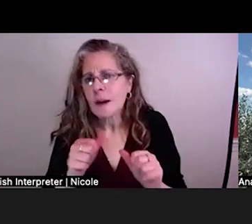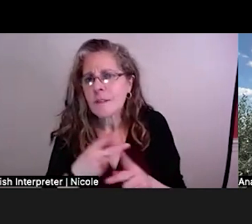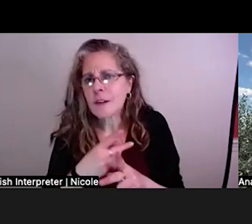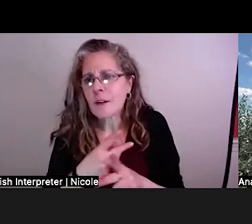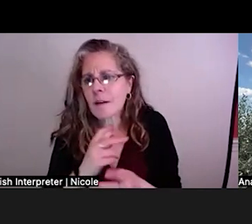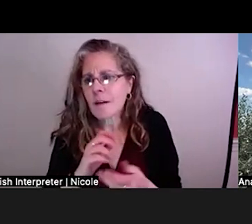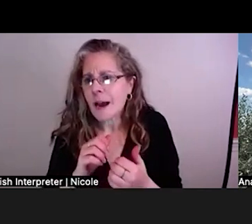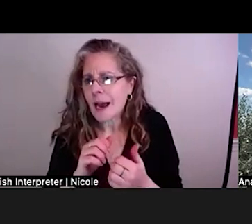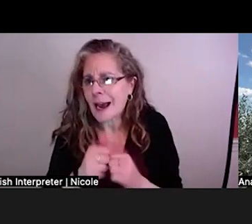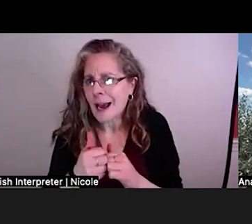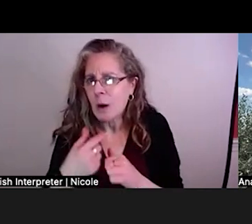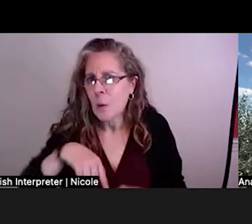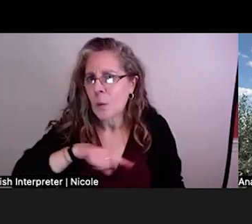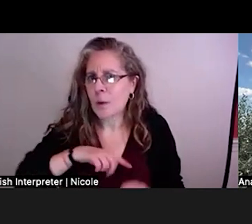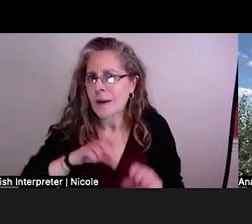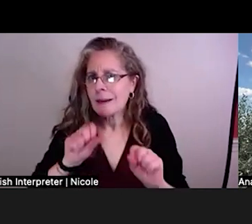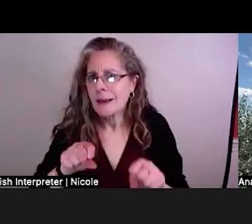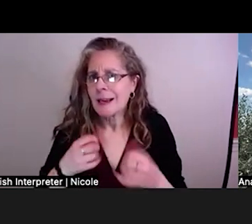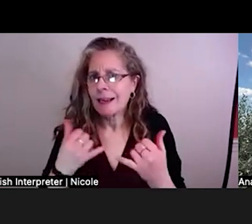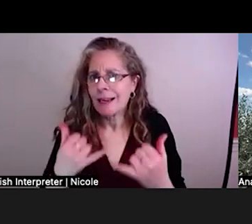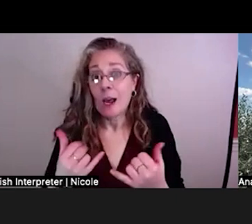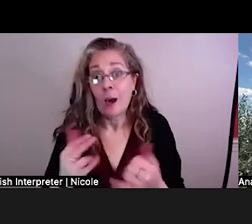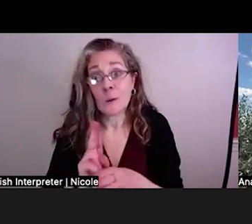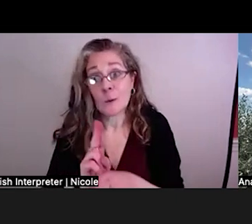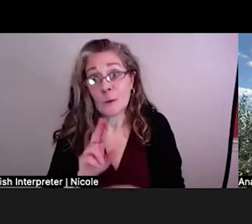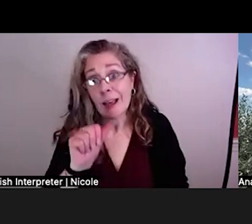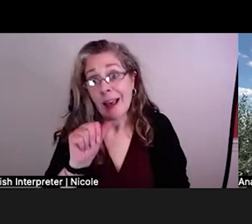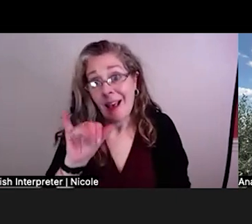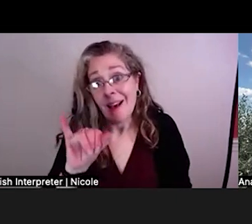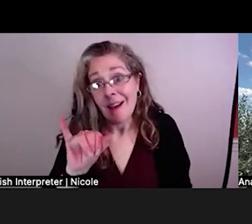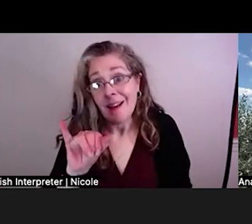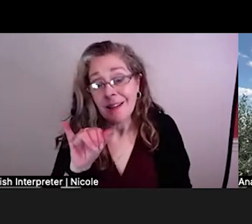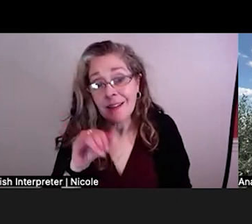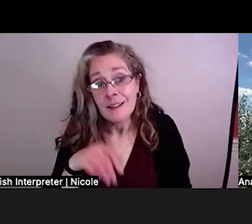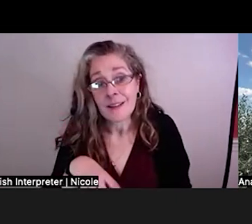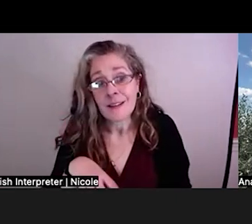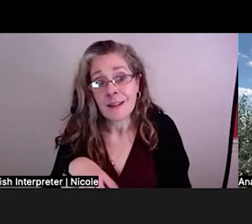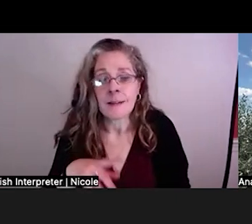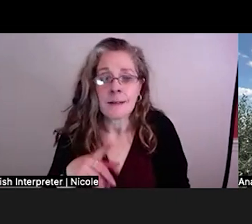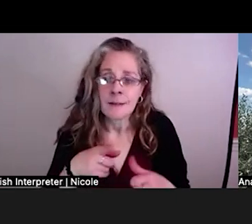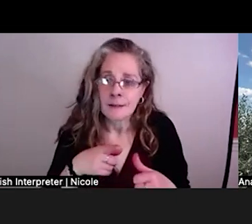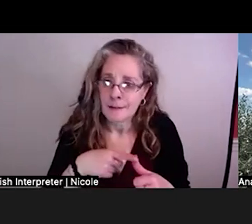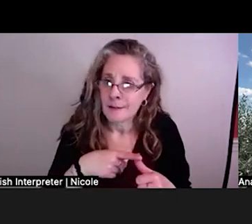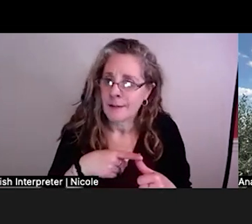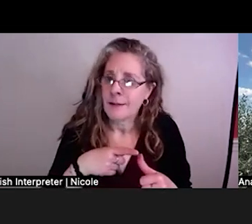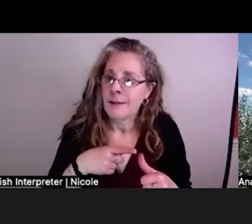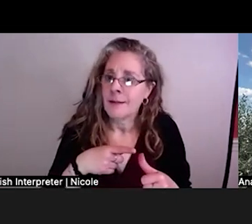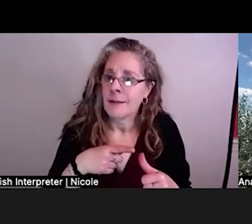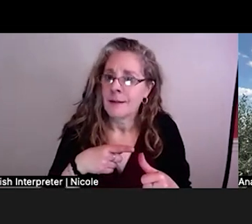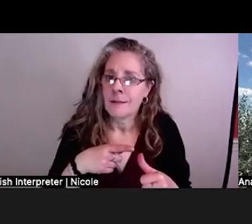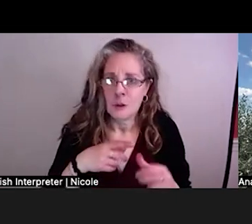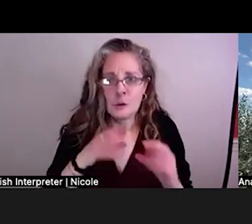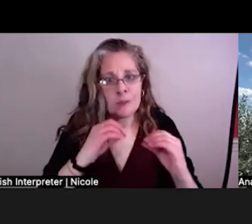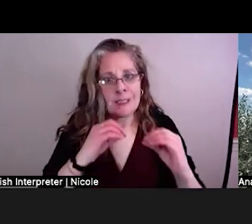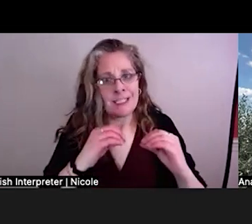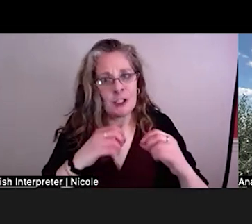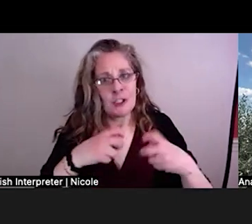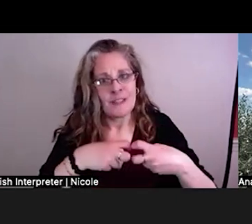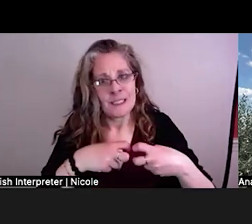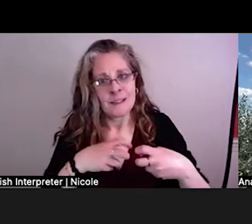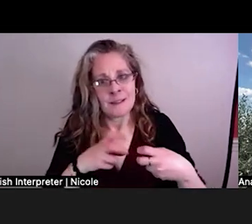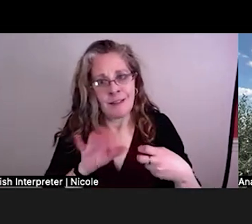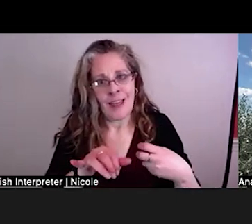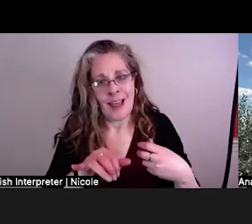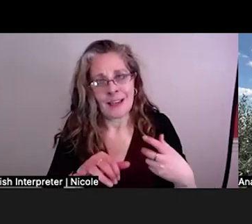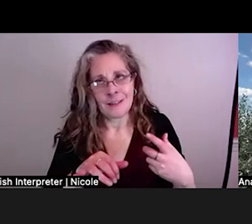now use generative AI? Well, first of all, to generative AI to teach physics, but it will even